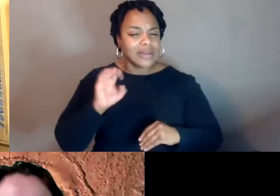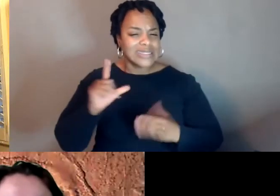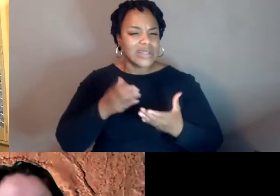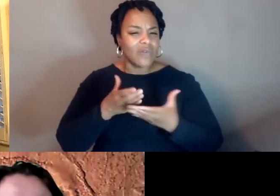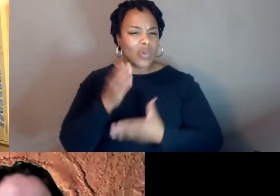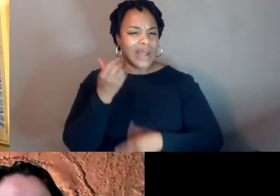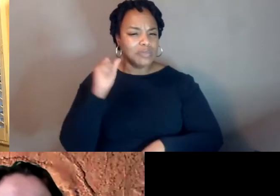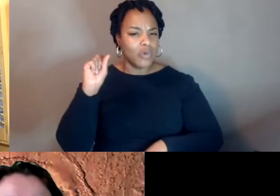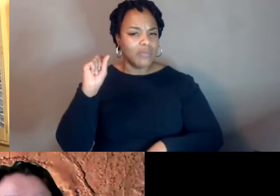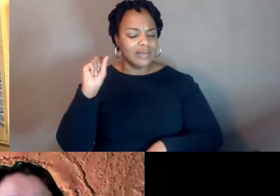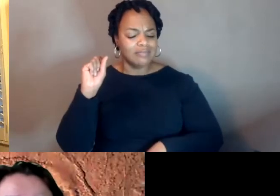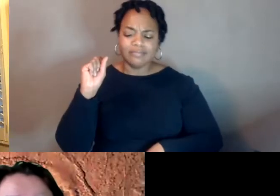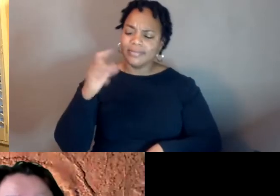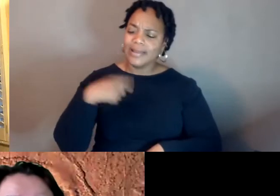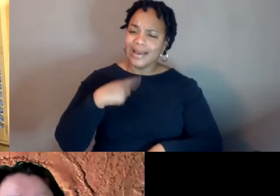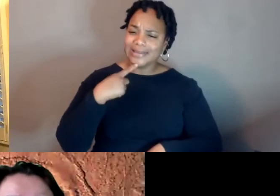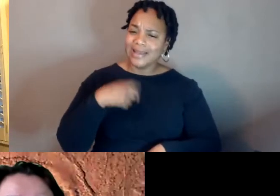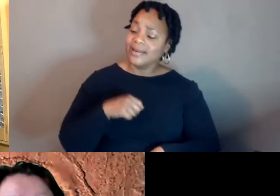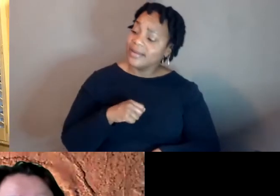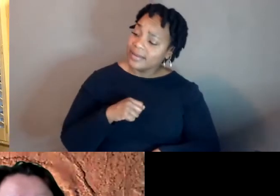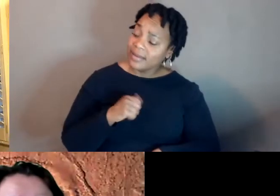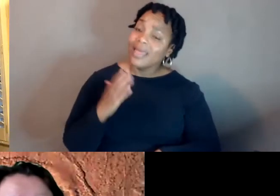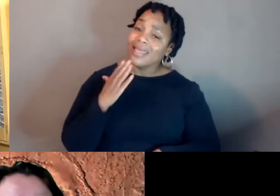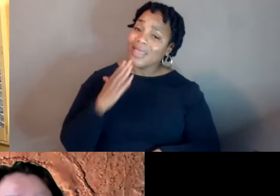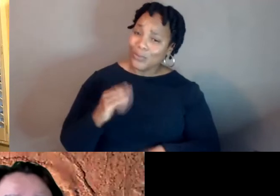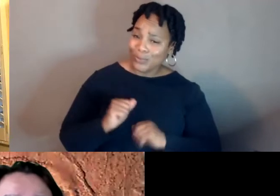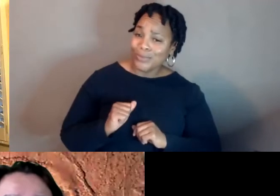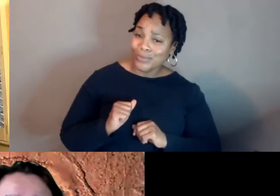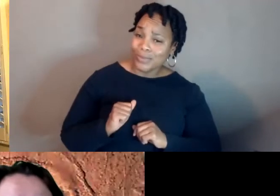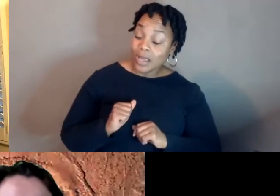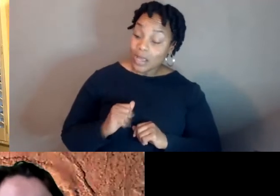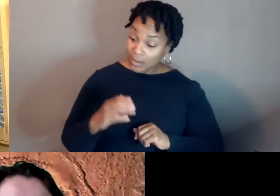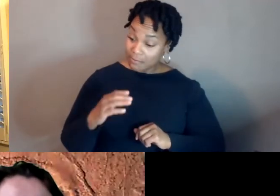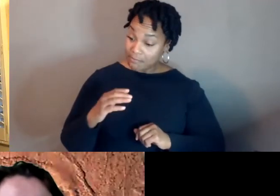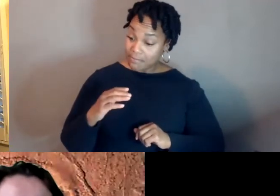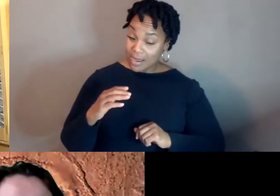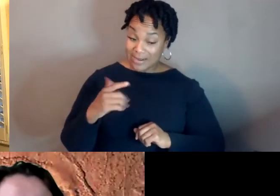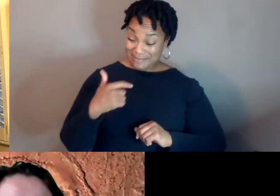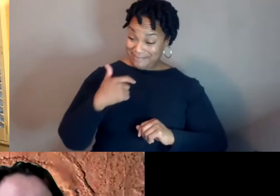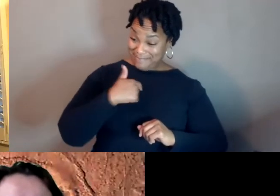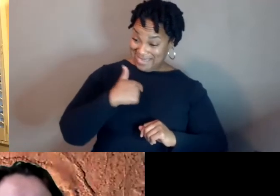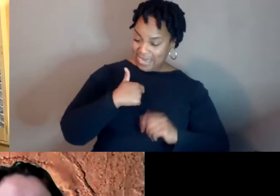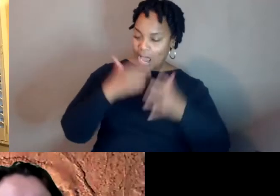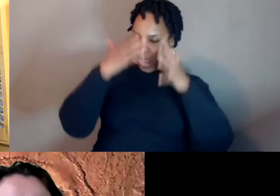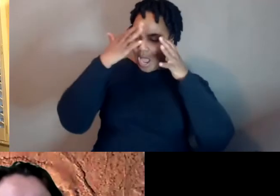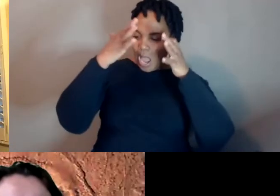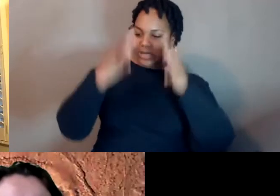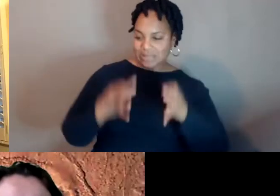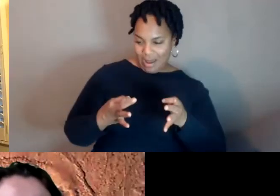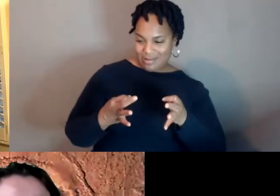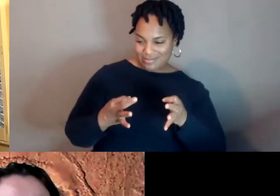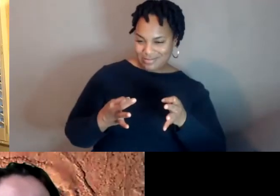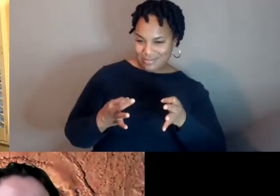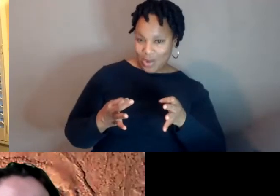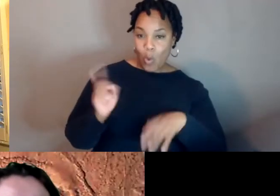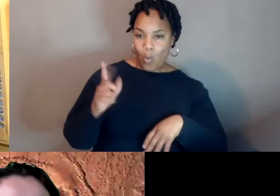thank you, but I decide where my skills are and where I can be more effective.